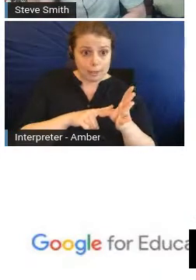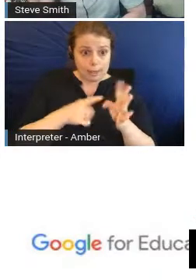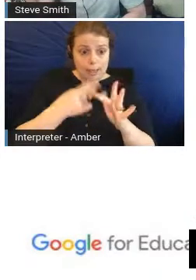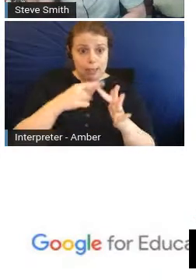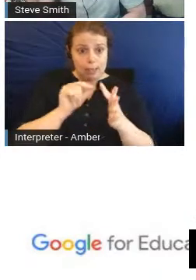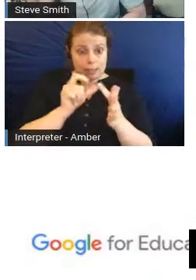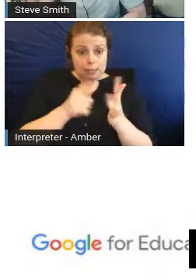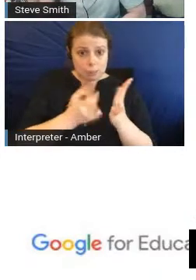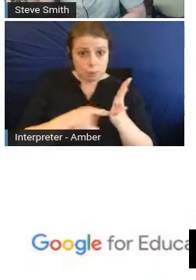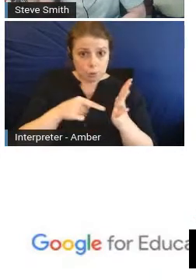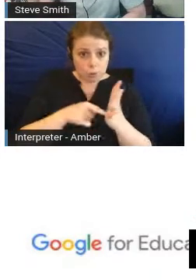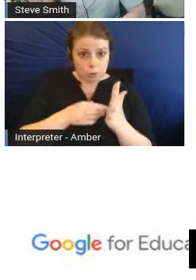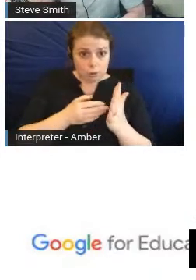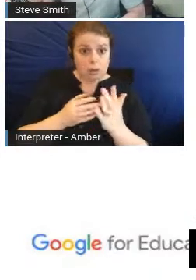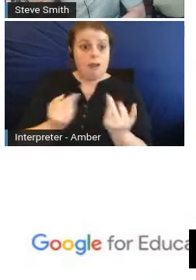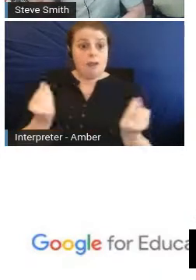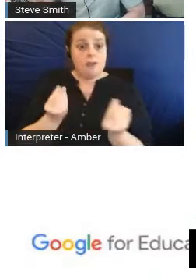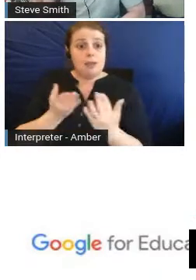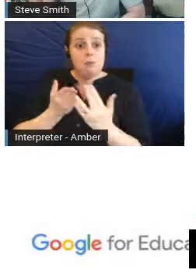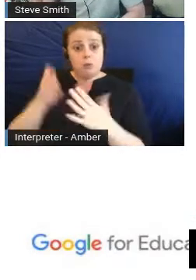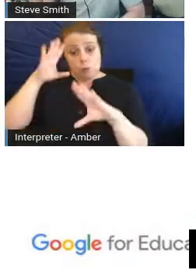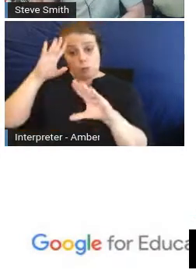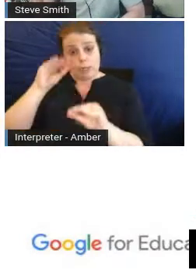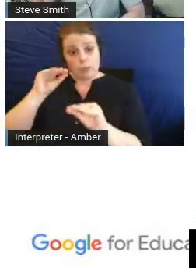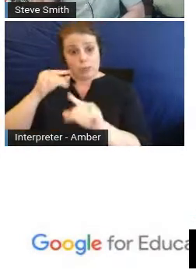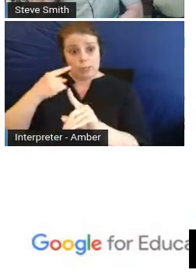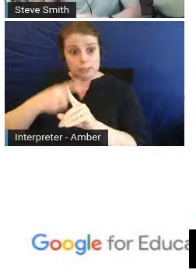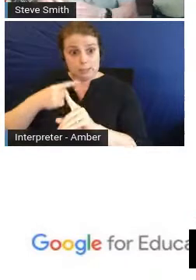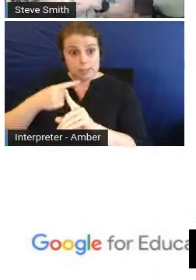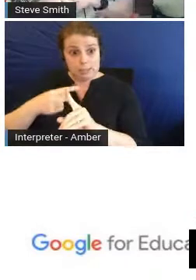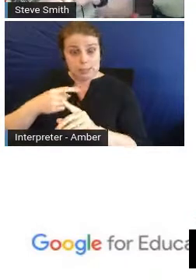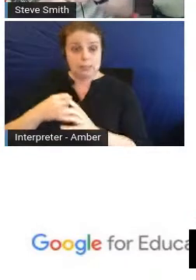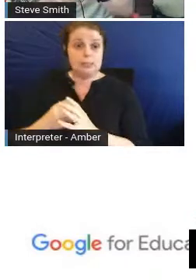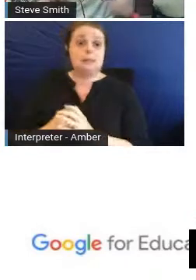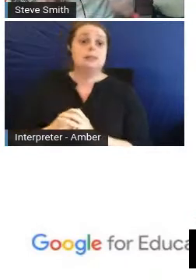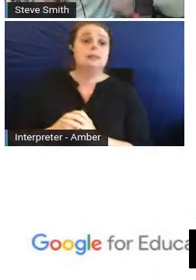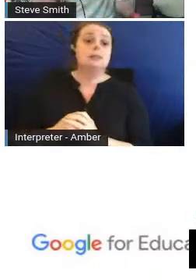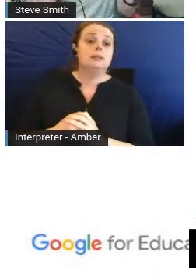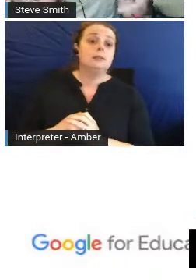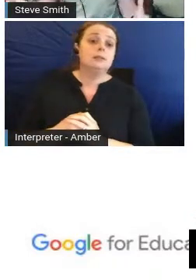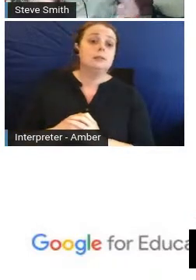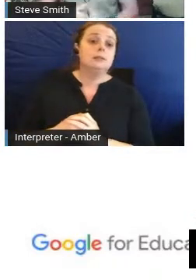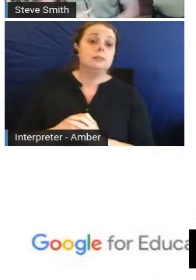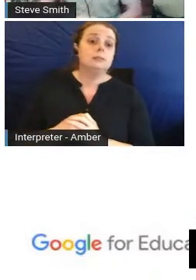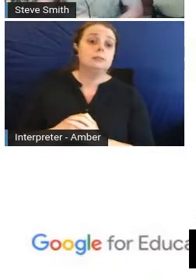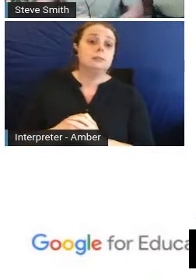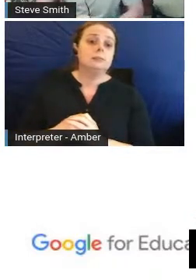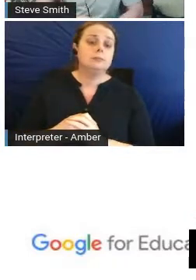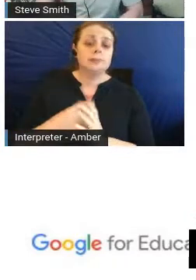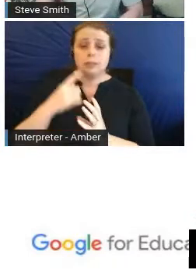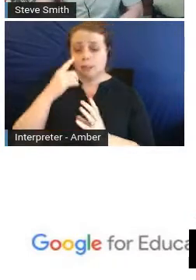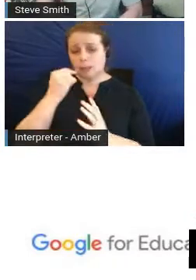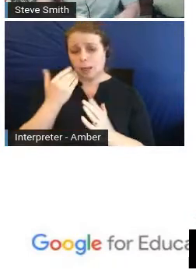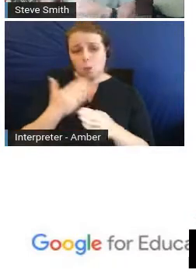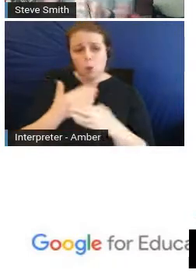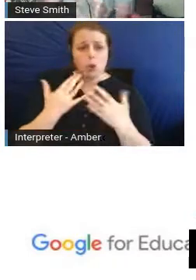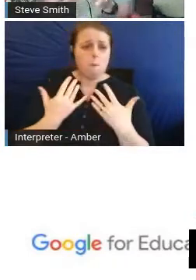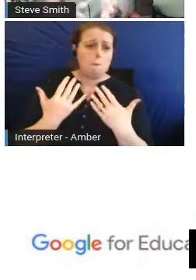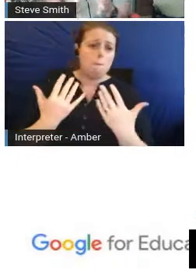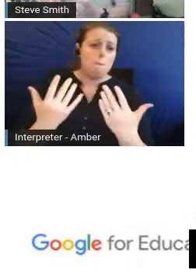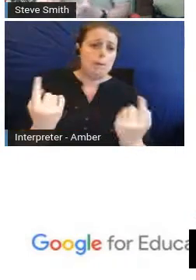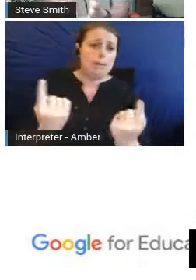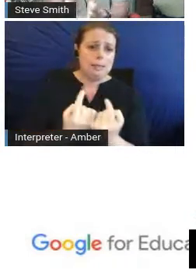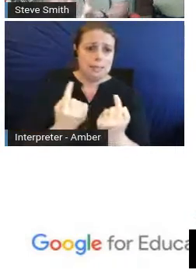for Education Plus. It's built into it. It runs on many different things as well. So it is actually a